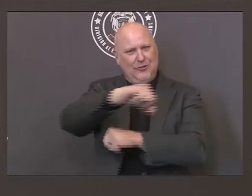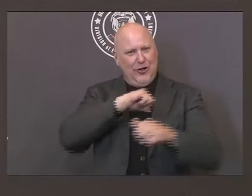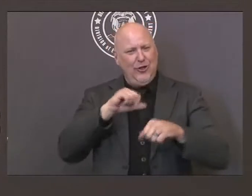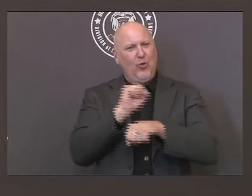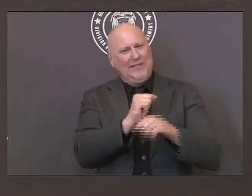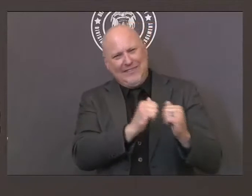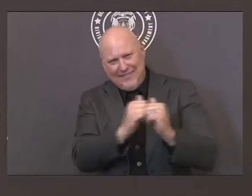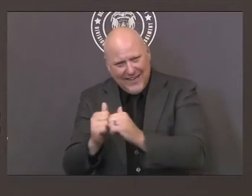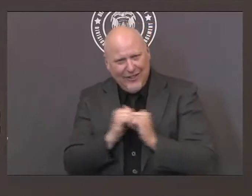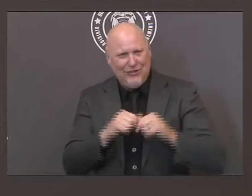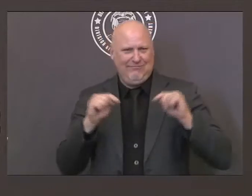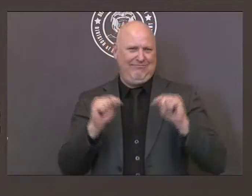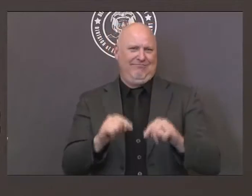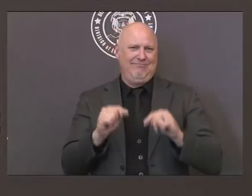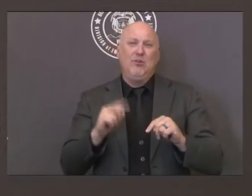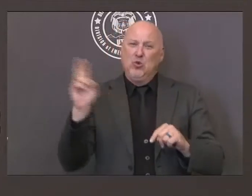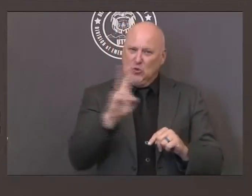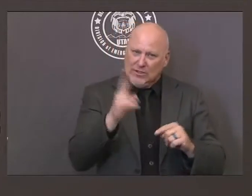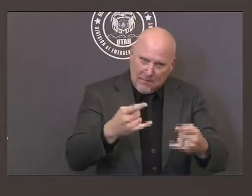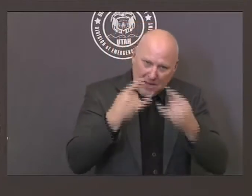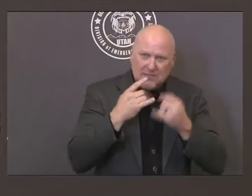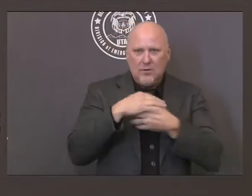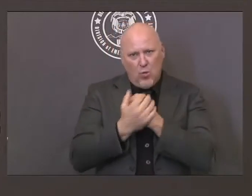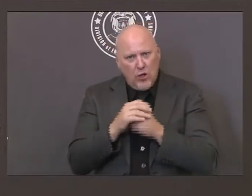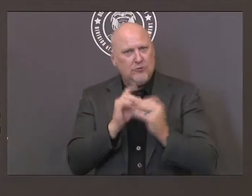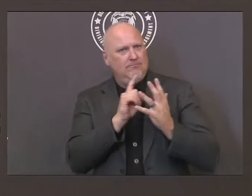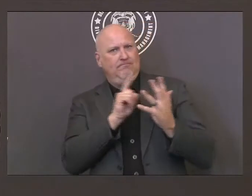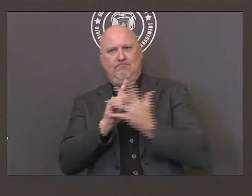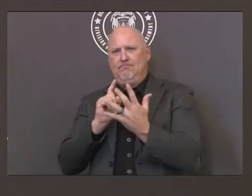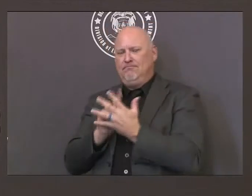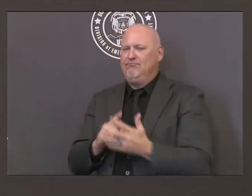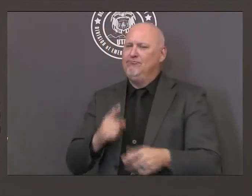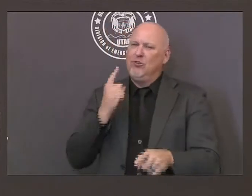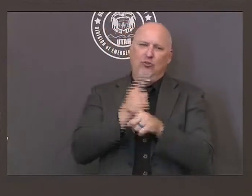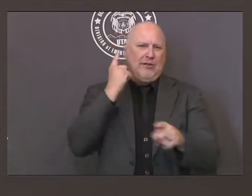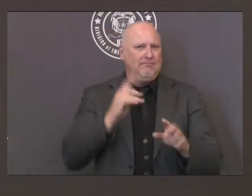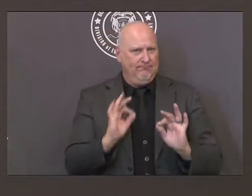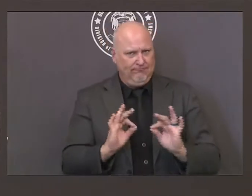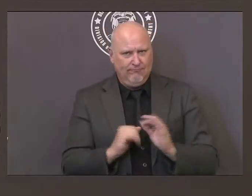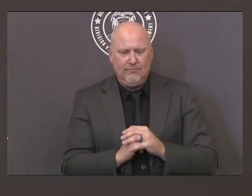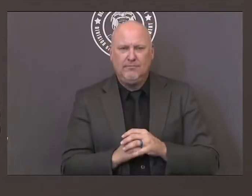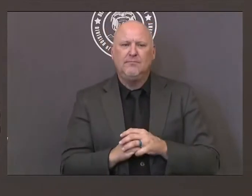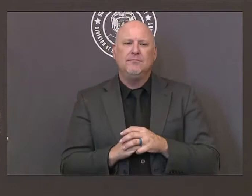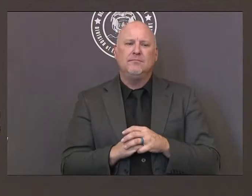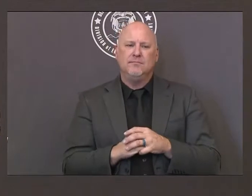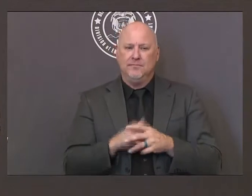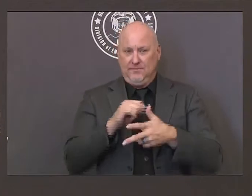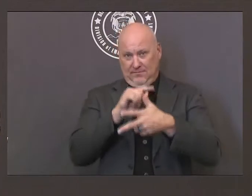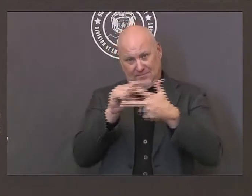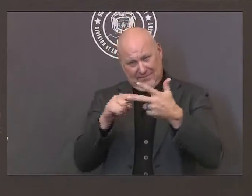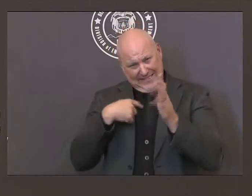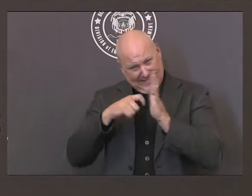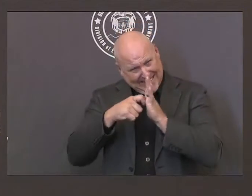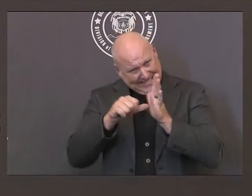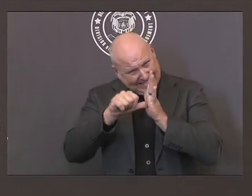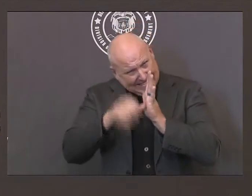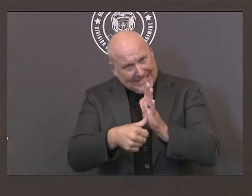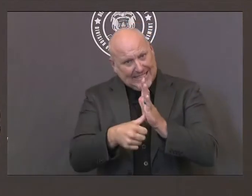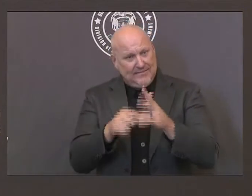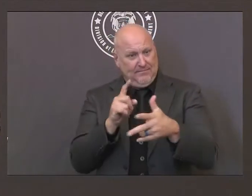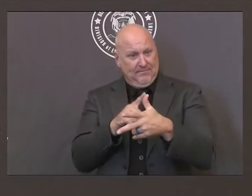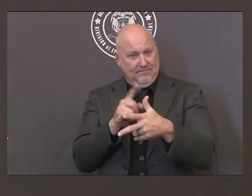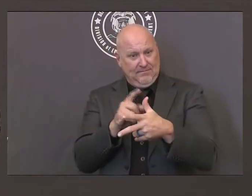masking, hand washing, and social distancing. So, three things. It is safe to get care in our clinics